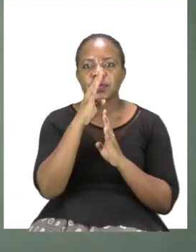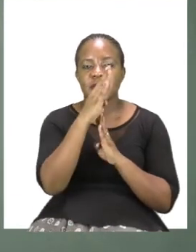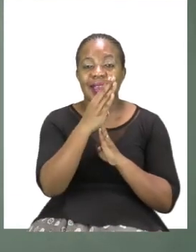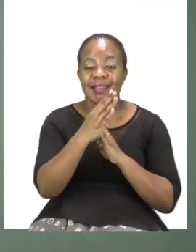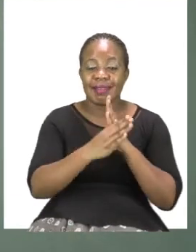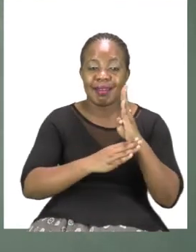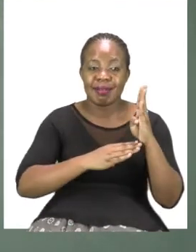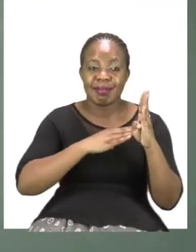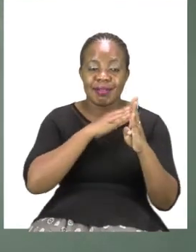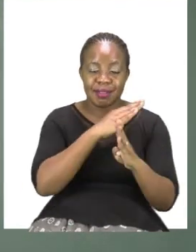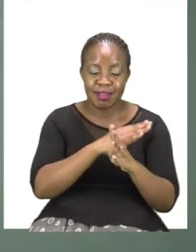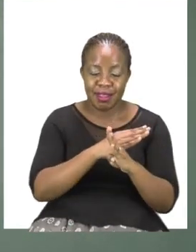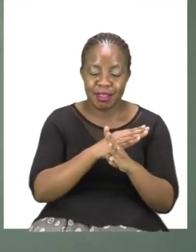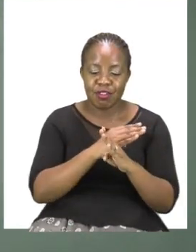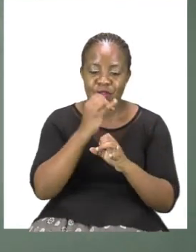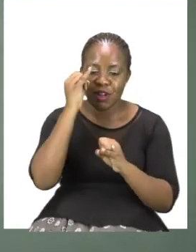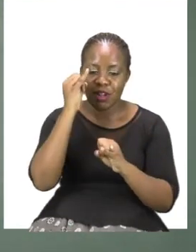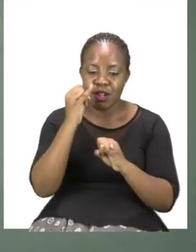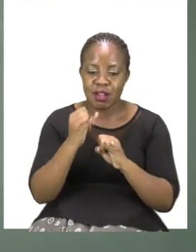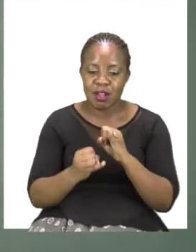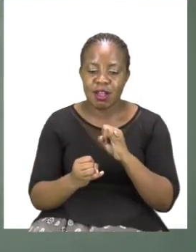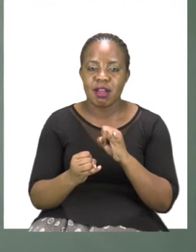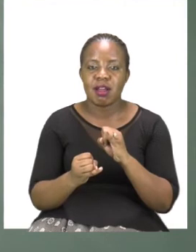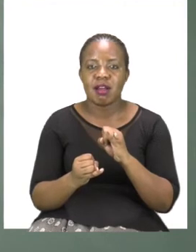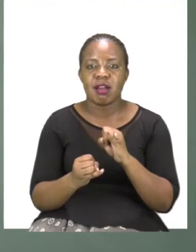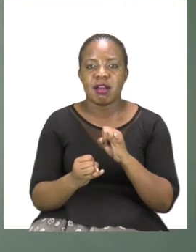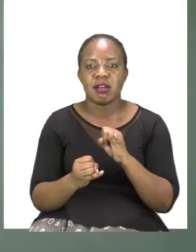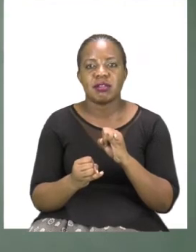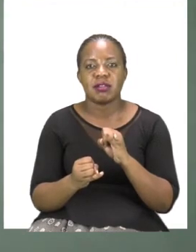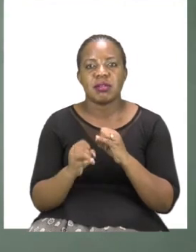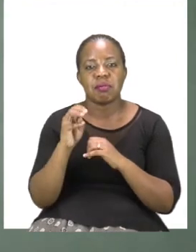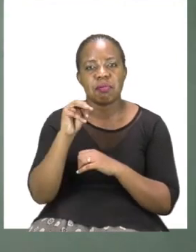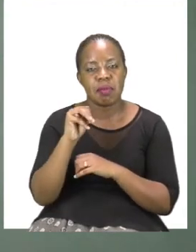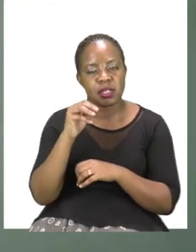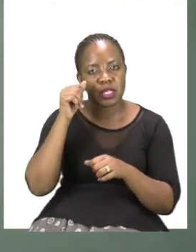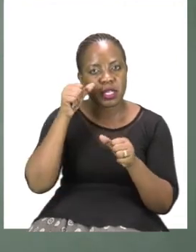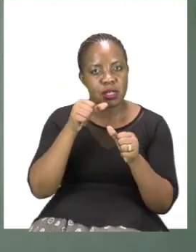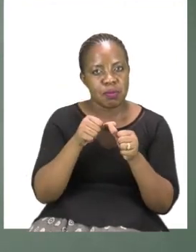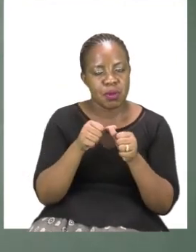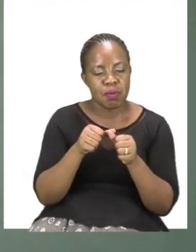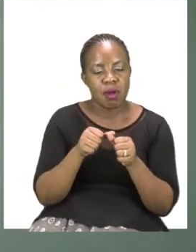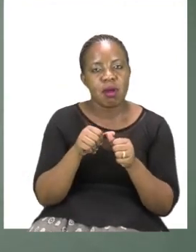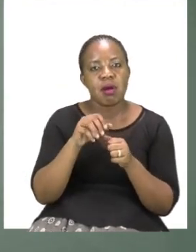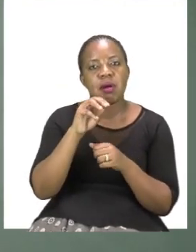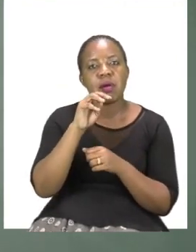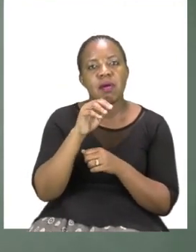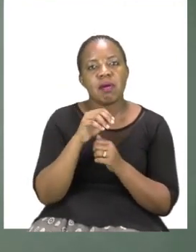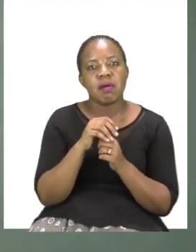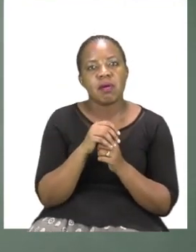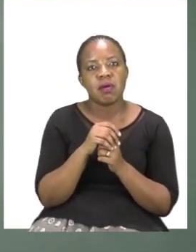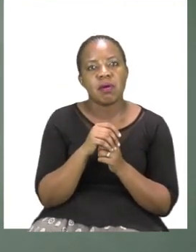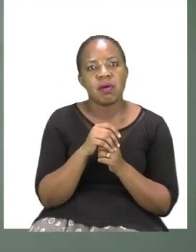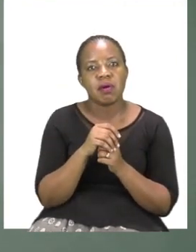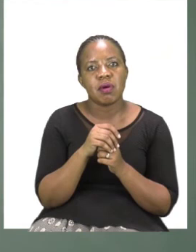March. Now remember, March has 31 days and it's asking us to write